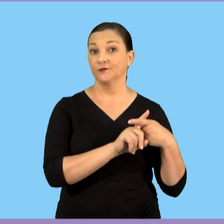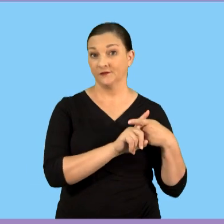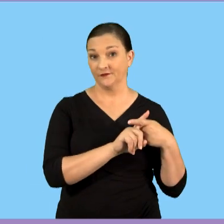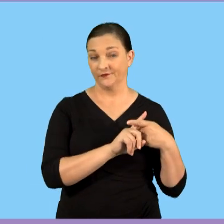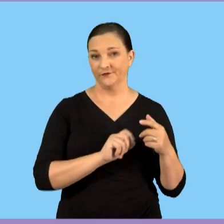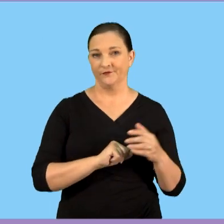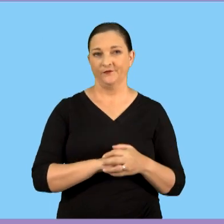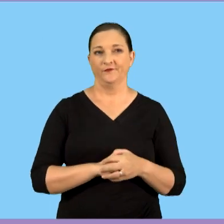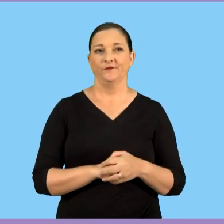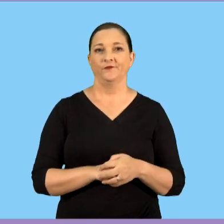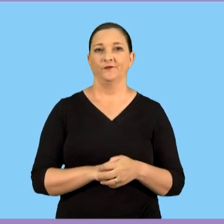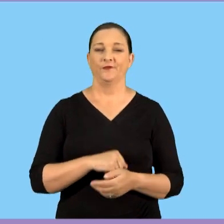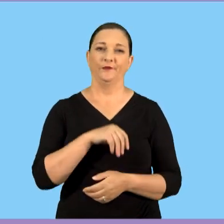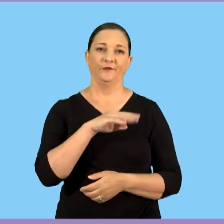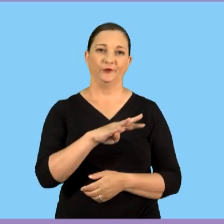positive